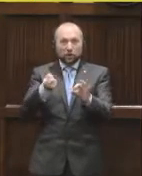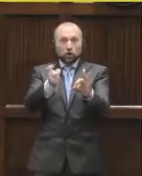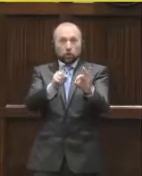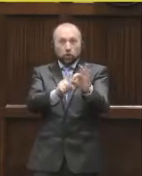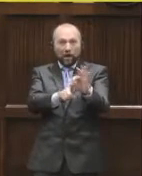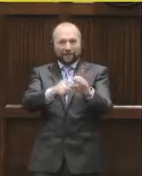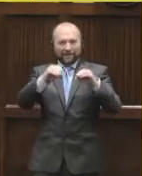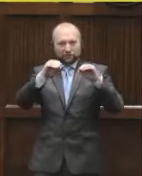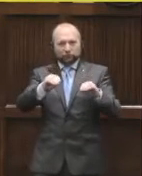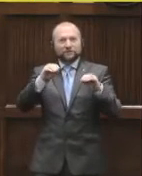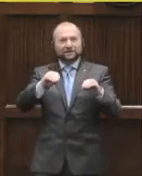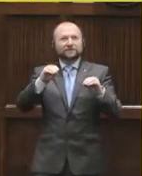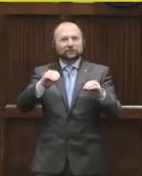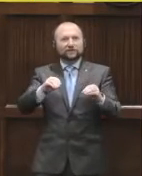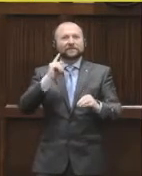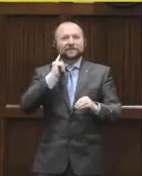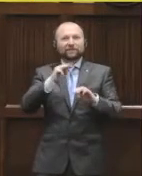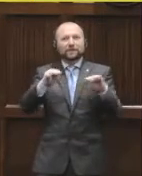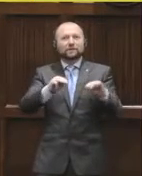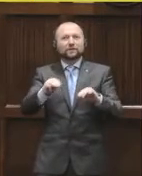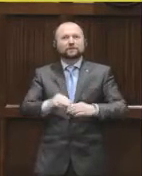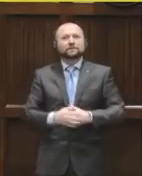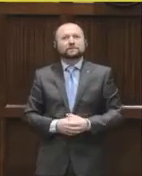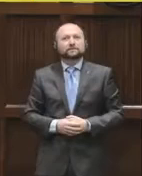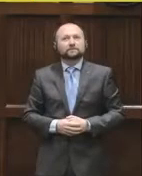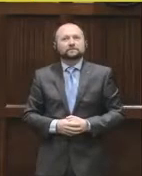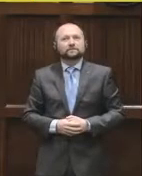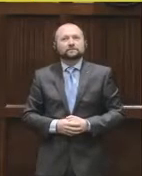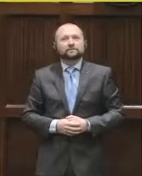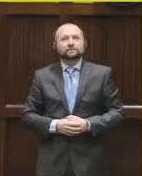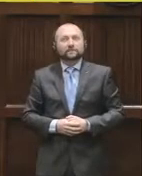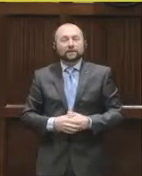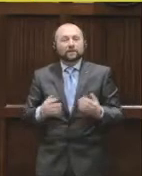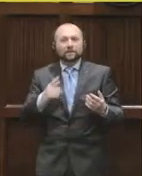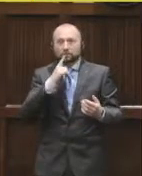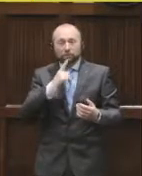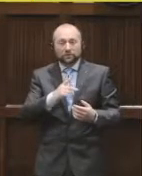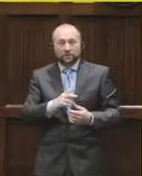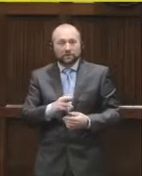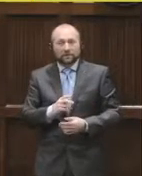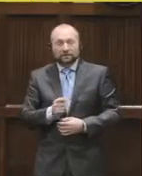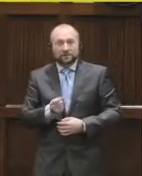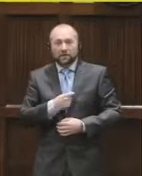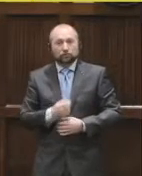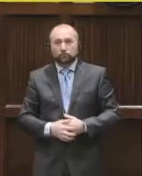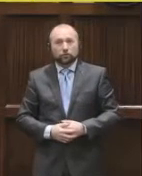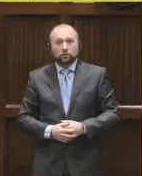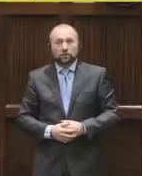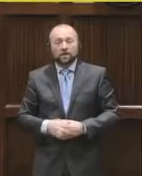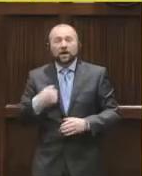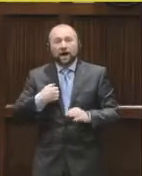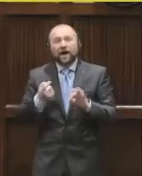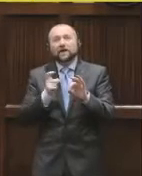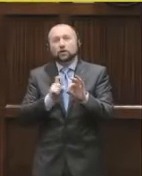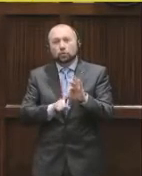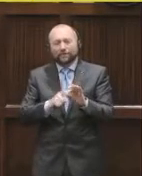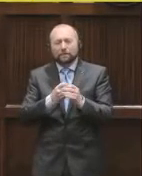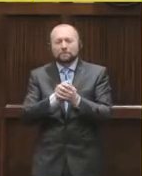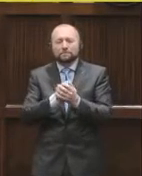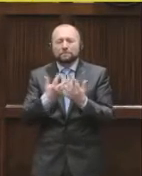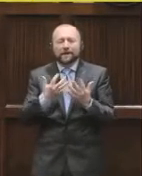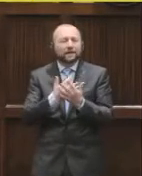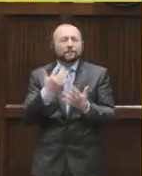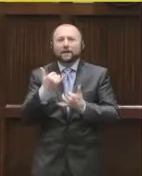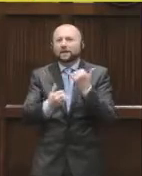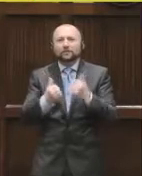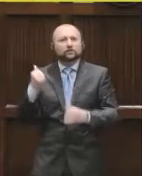to teach the deaf. But I have to say that that's not the case. I qualified many years ago, long before I